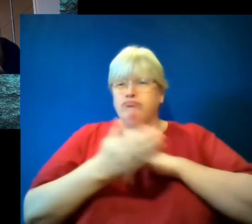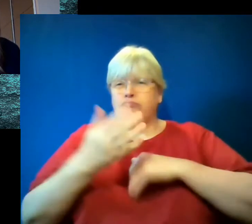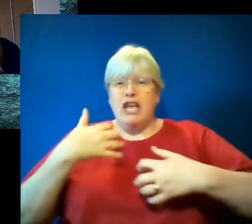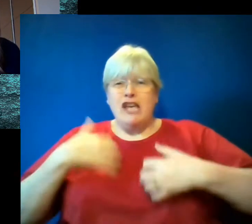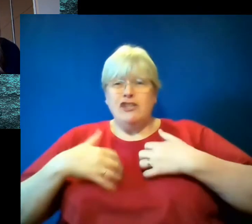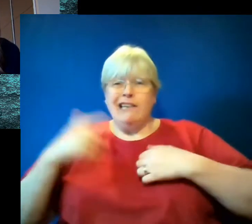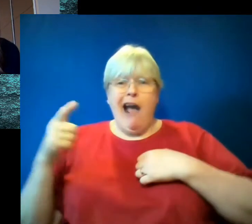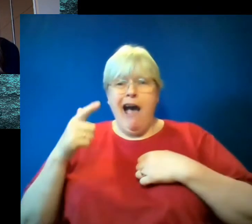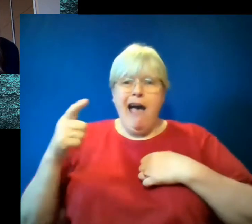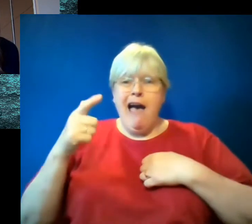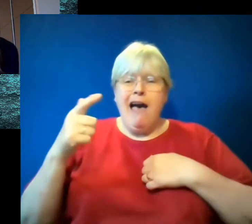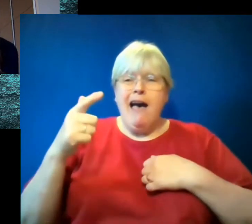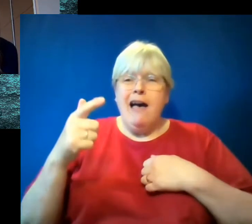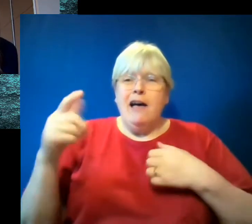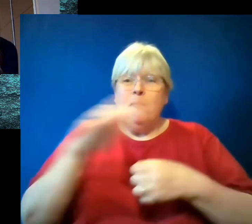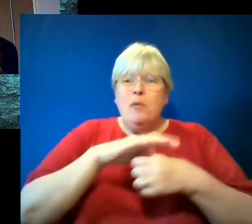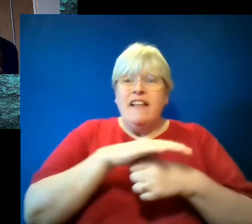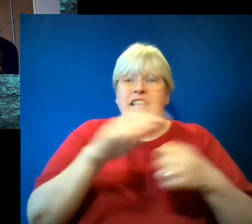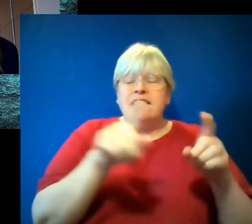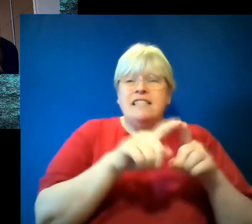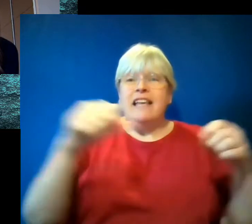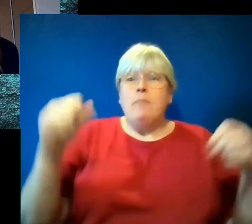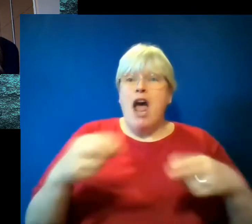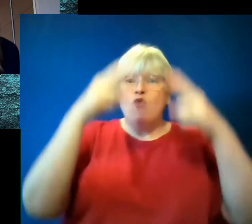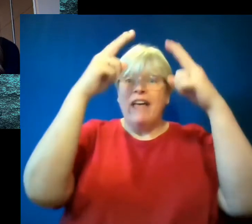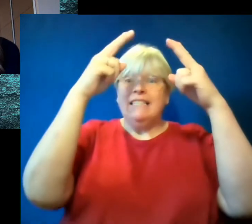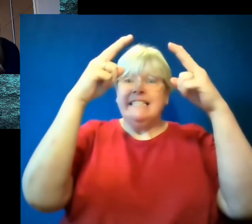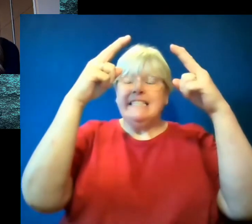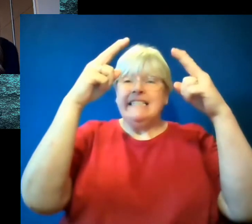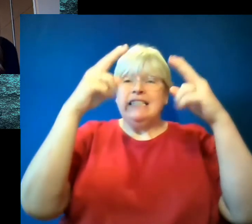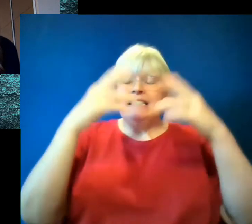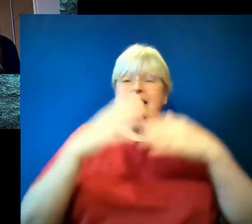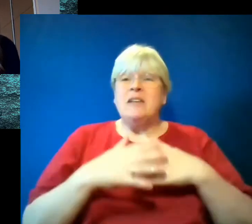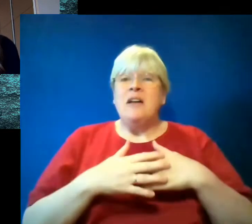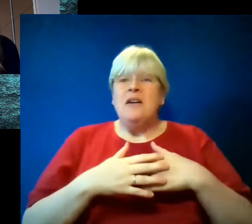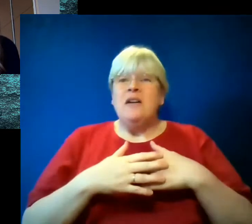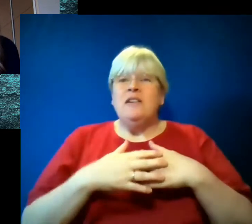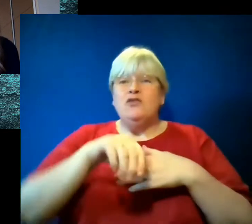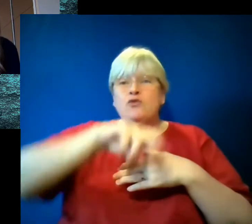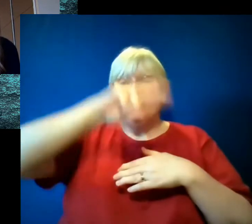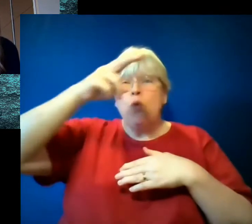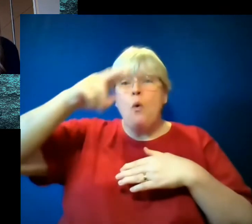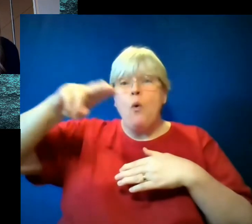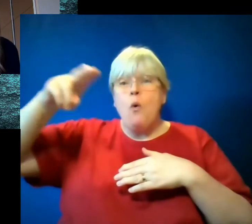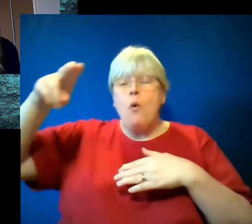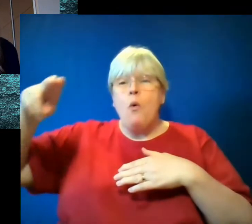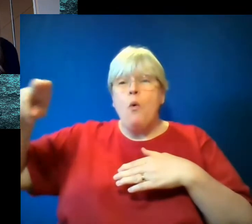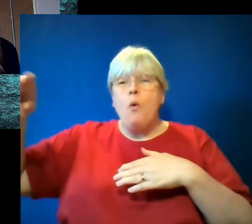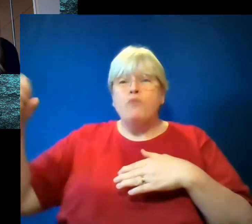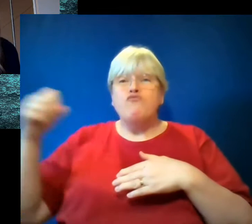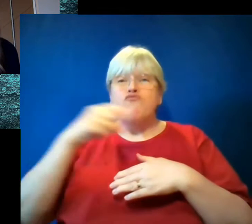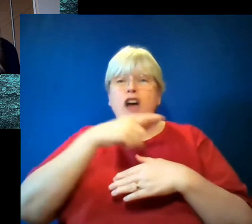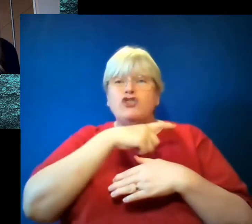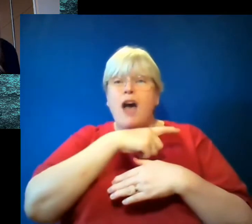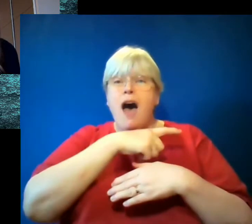to places such as Paris in Rooftopper, the snowy wilds of Russia in the Wolf